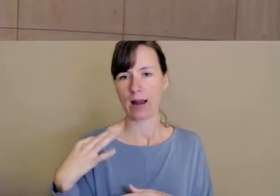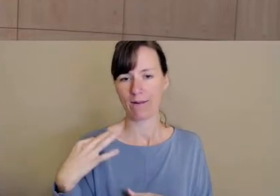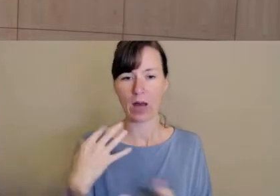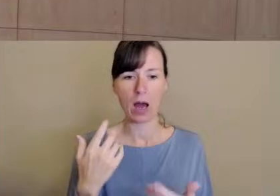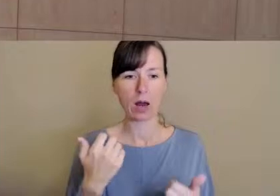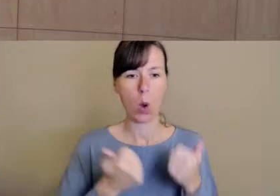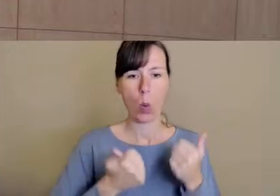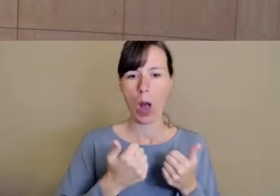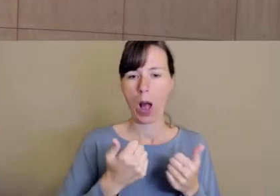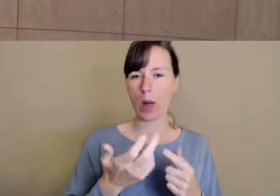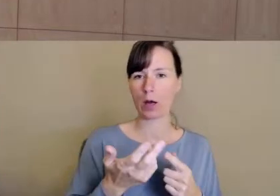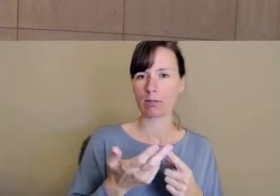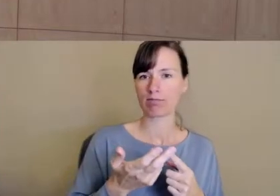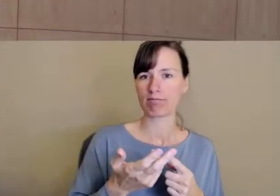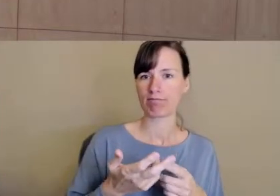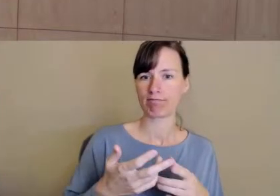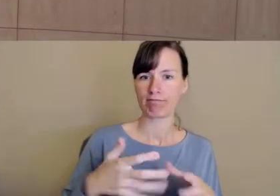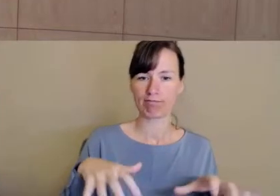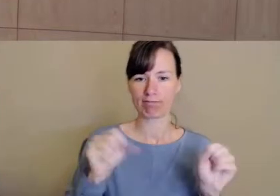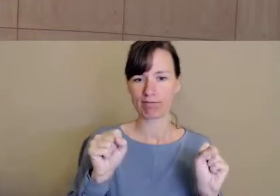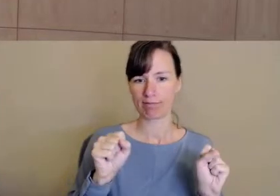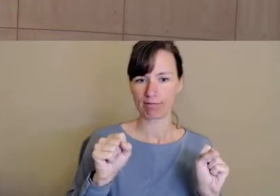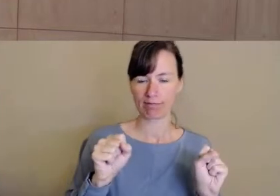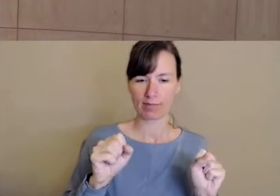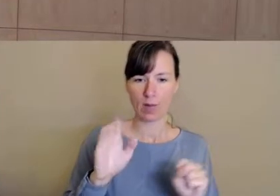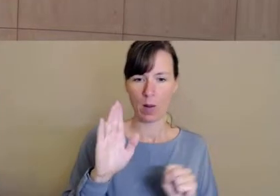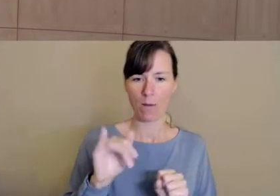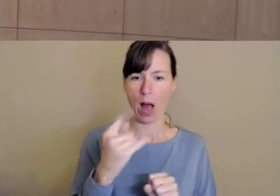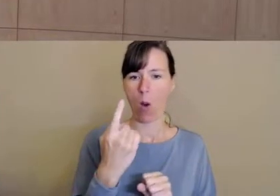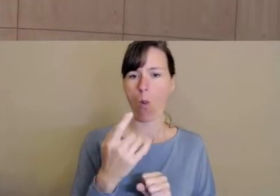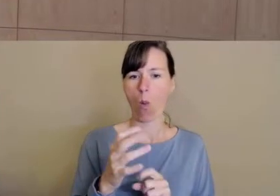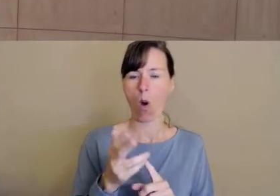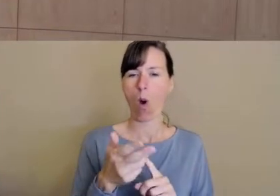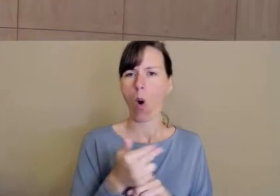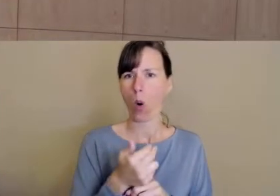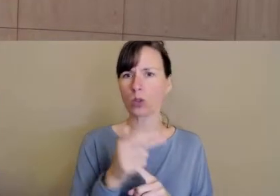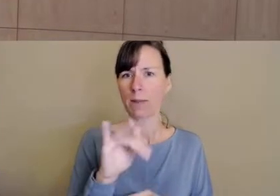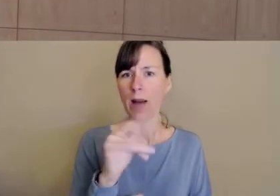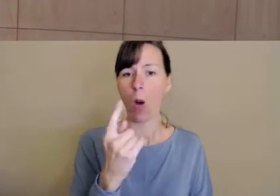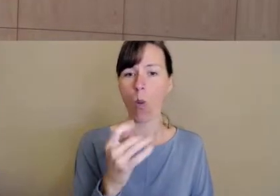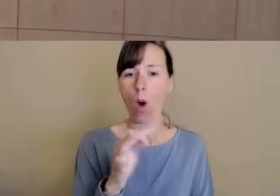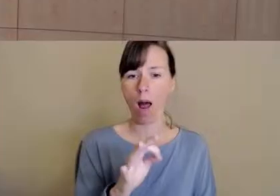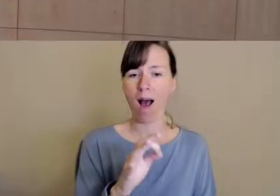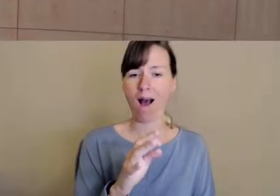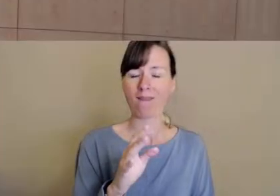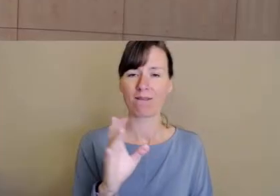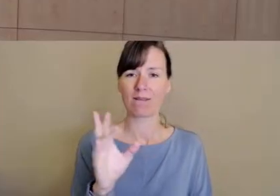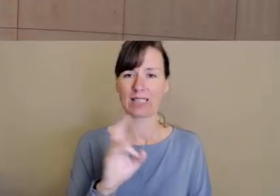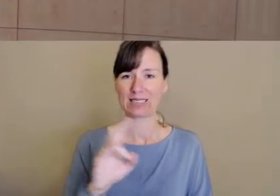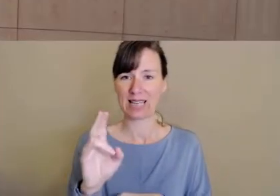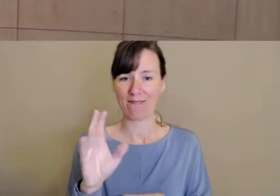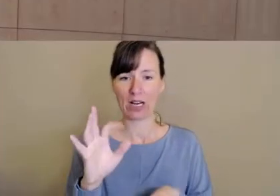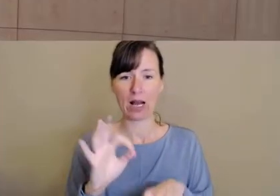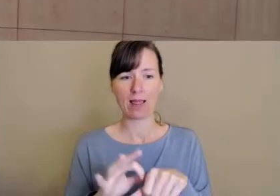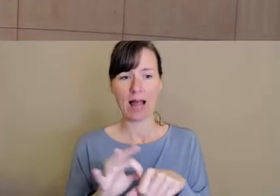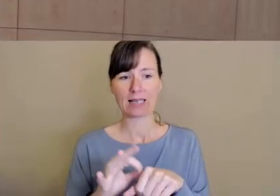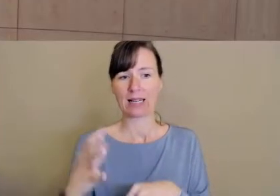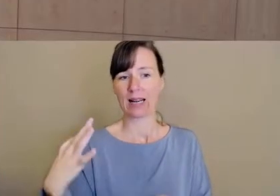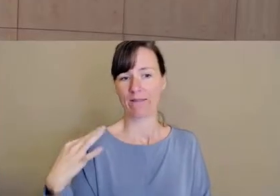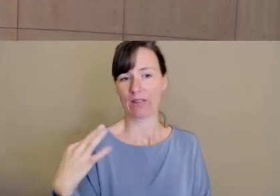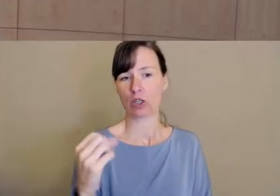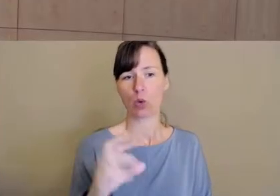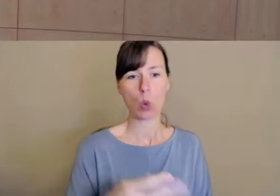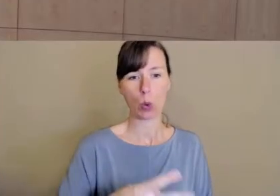officials or 2 of the 7 elected officials. We don't have a process or a procedure in town for how